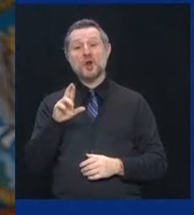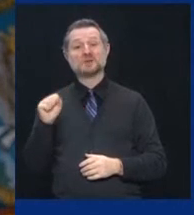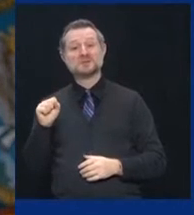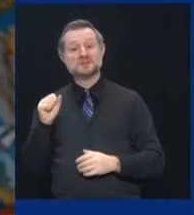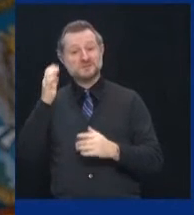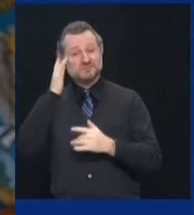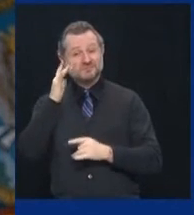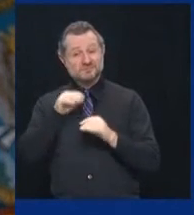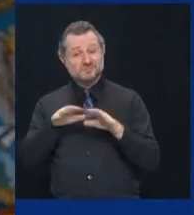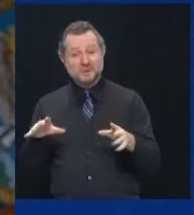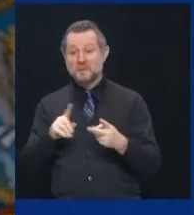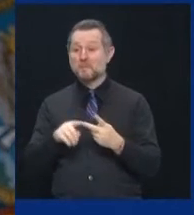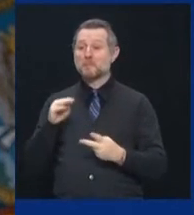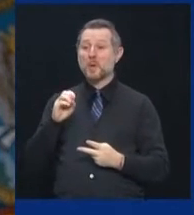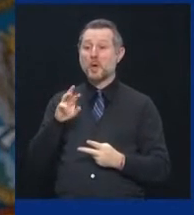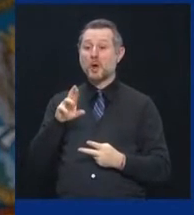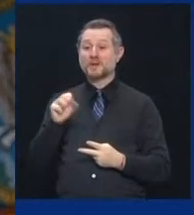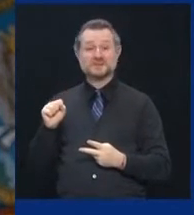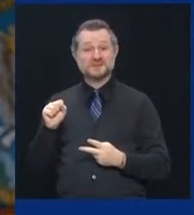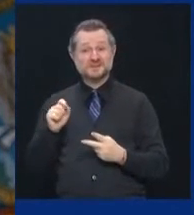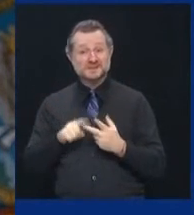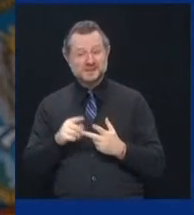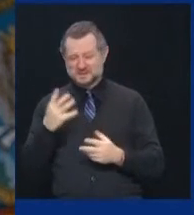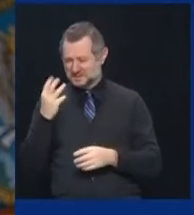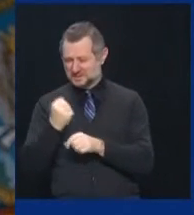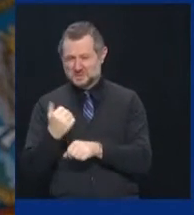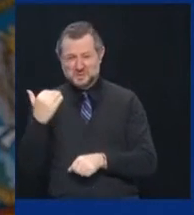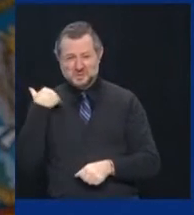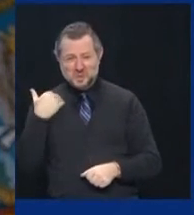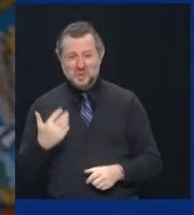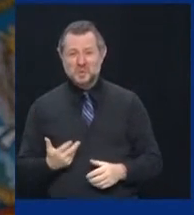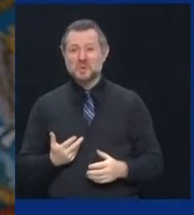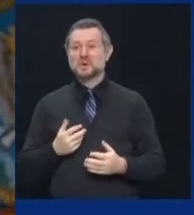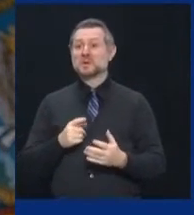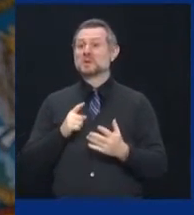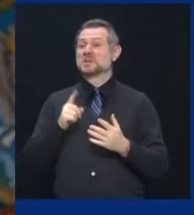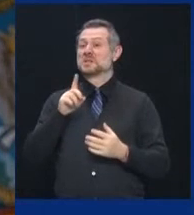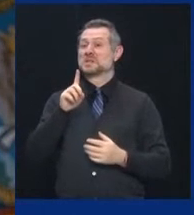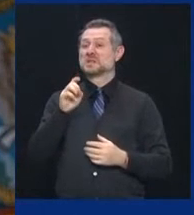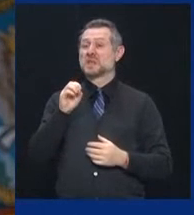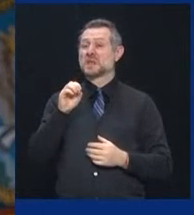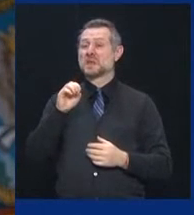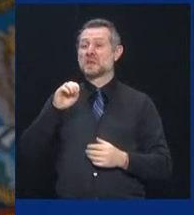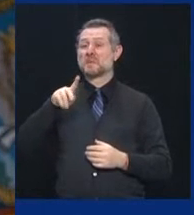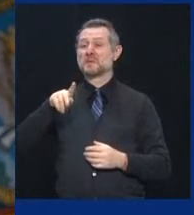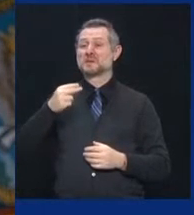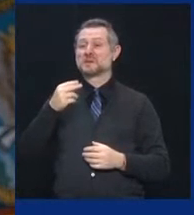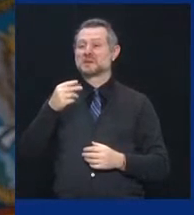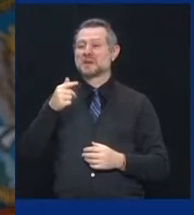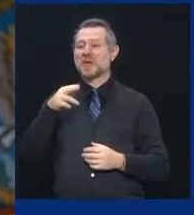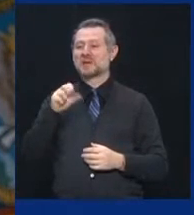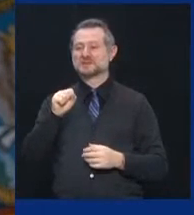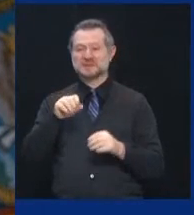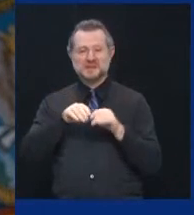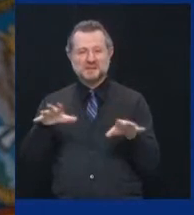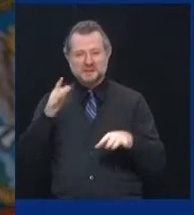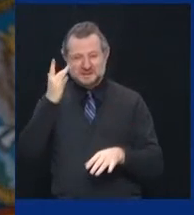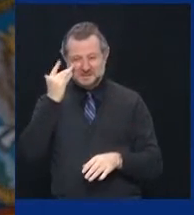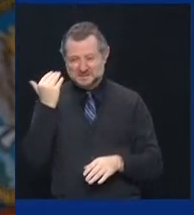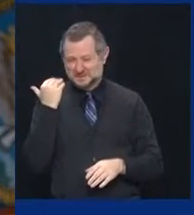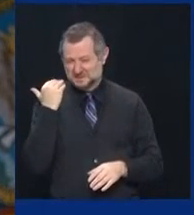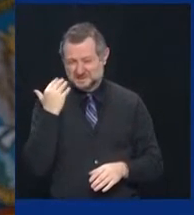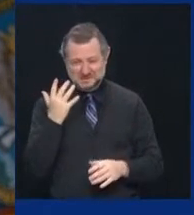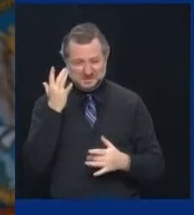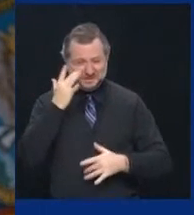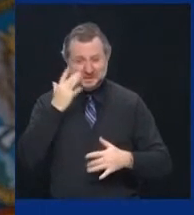and Ebola 6 years ago, several dengue outbreaks in the last few years, this country